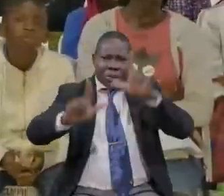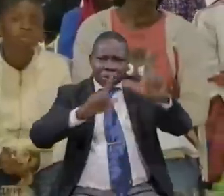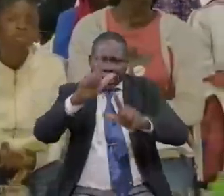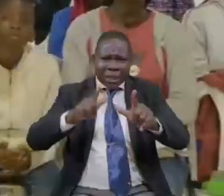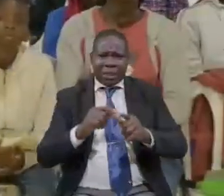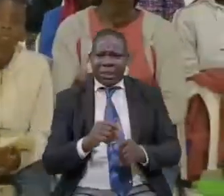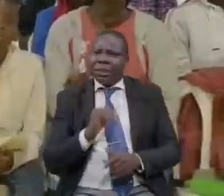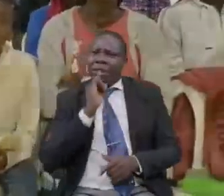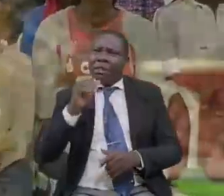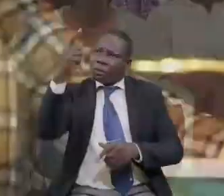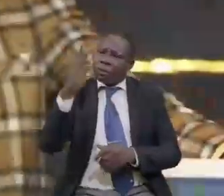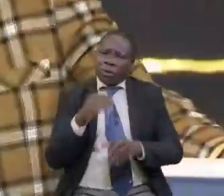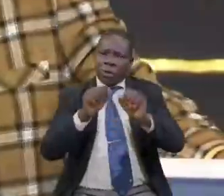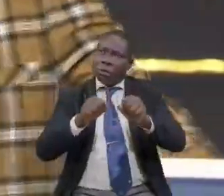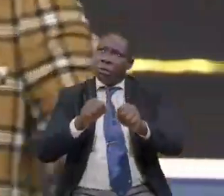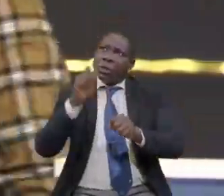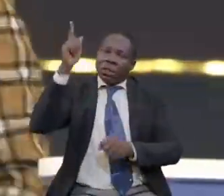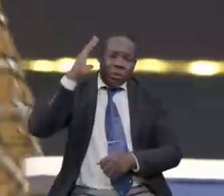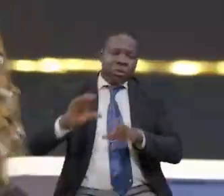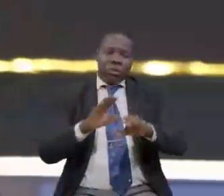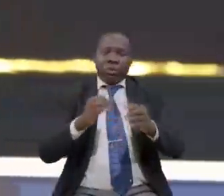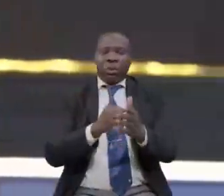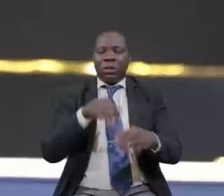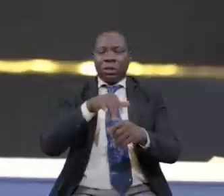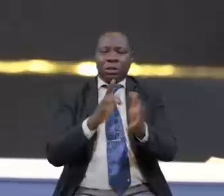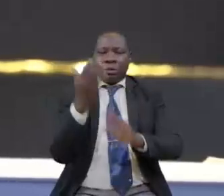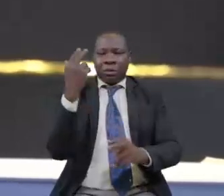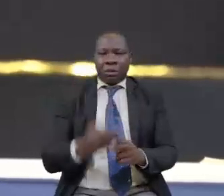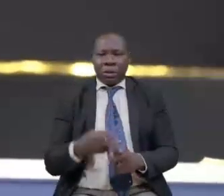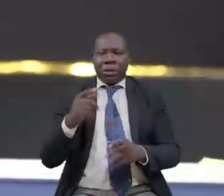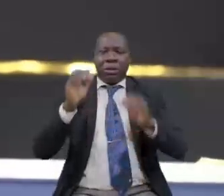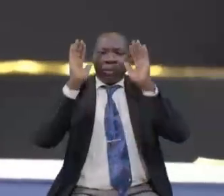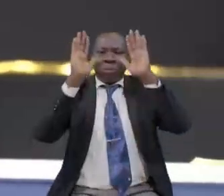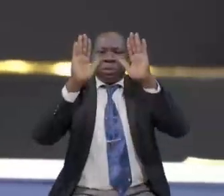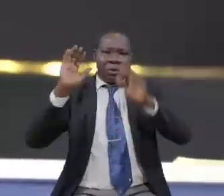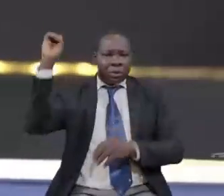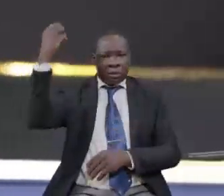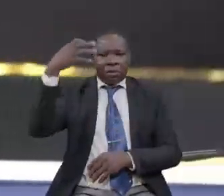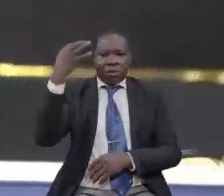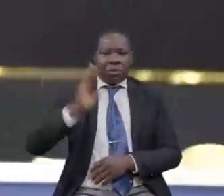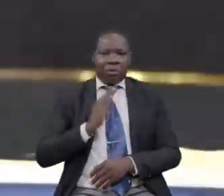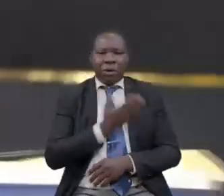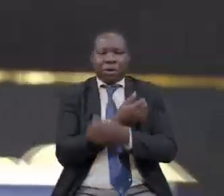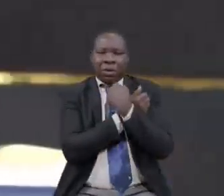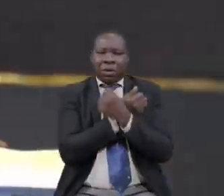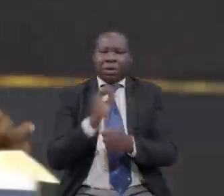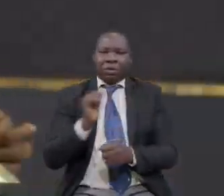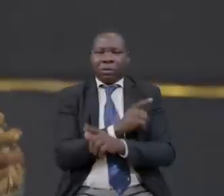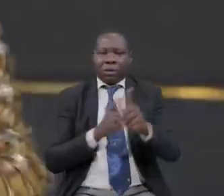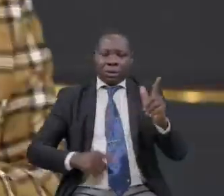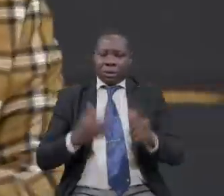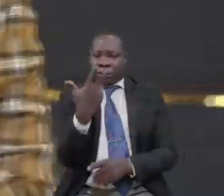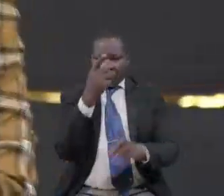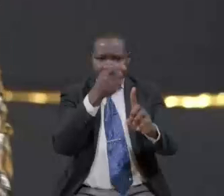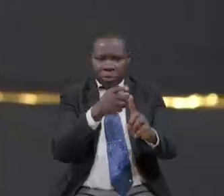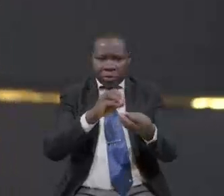He will do it. The marvelous grace of our loving Lord. Three things we're talking about. Number